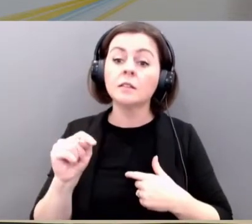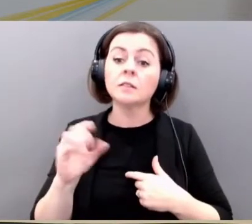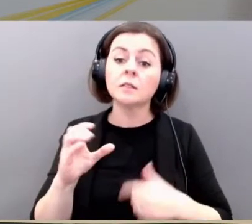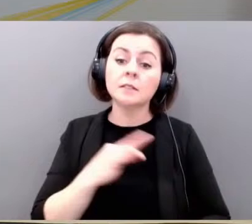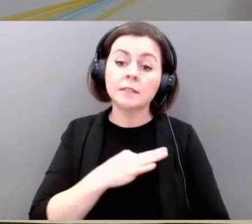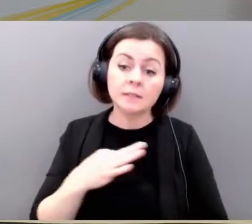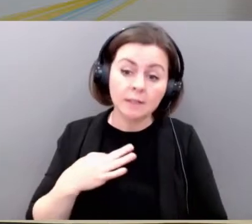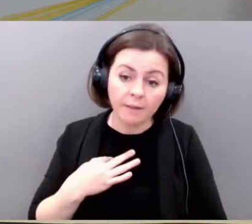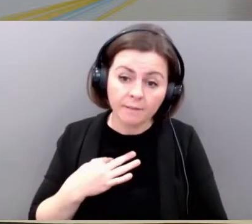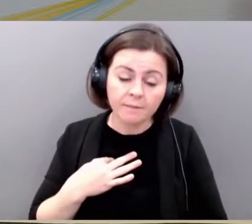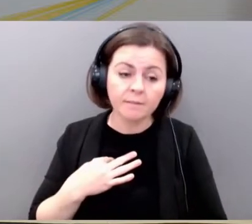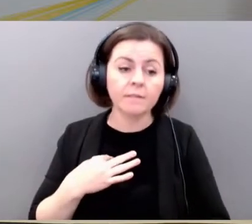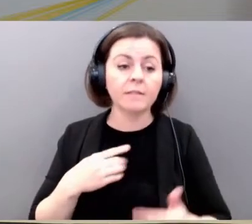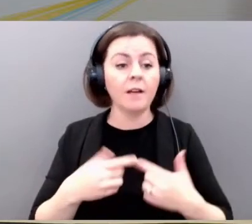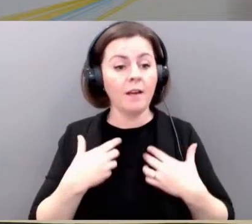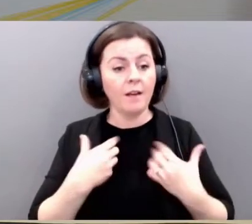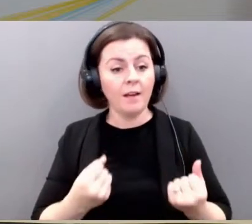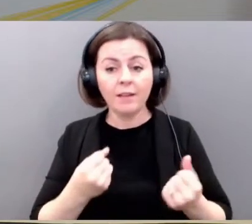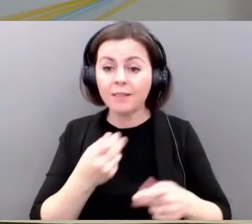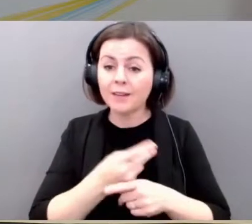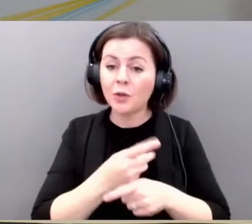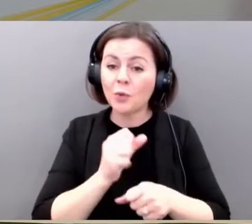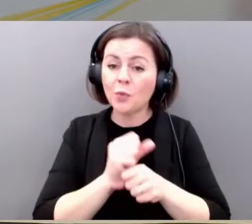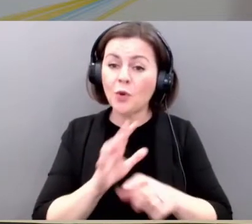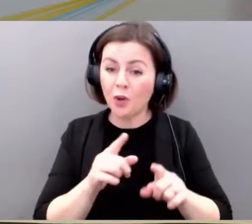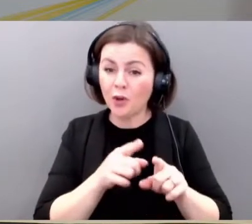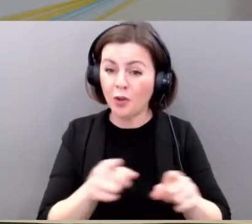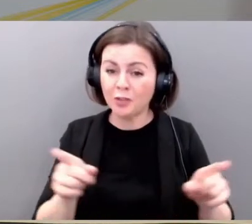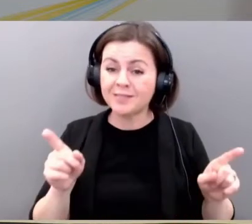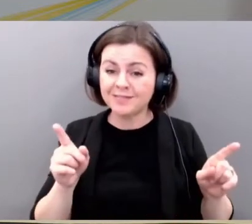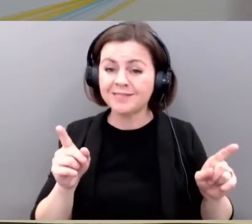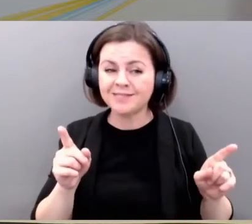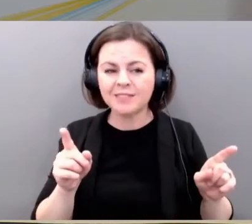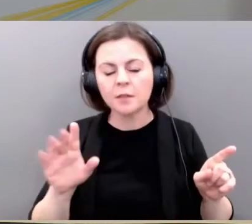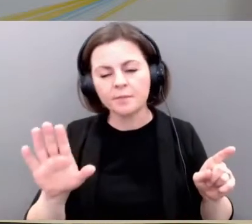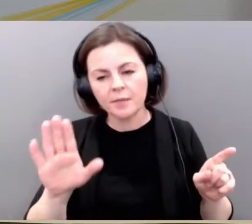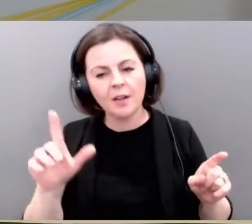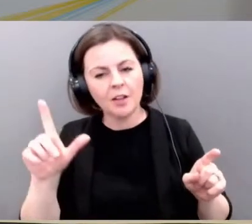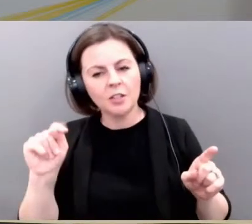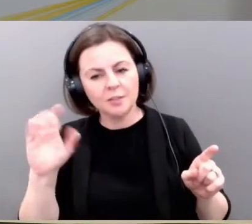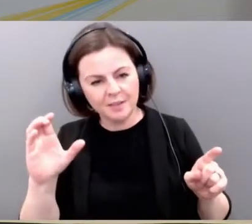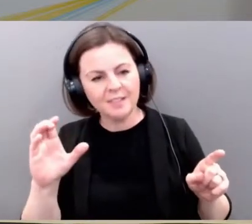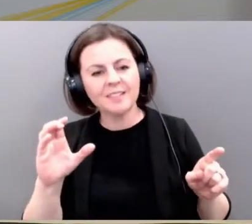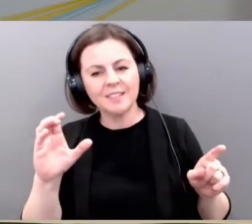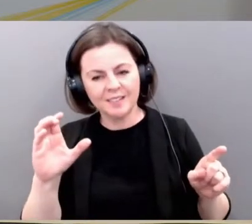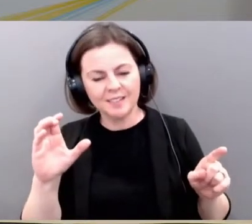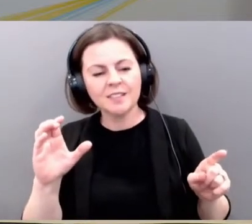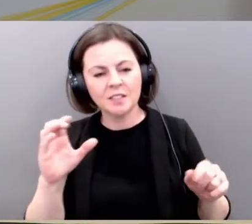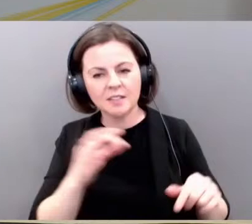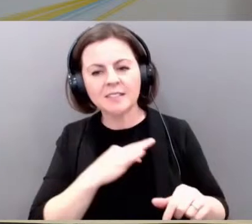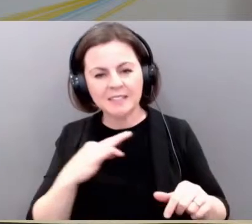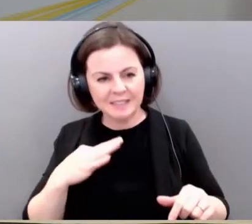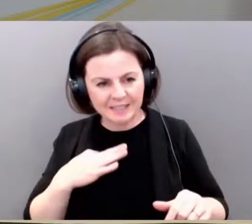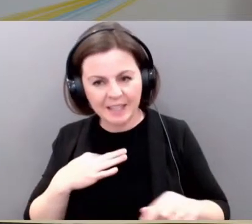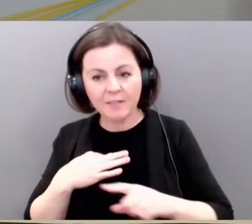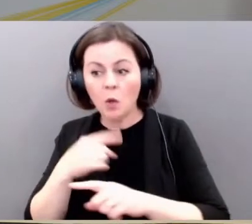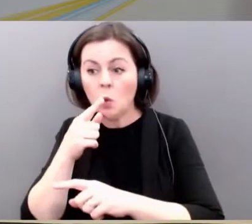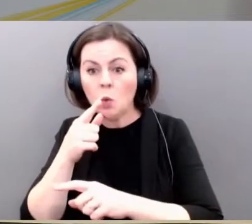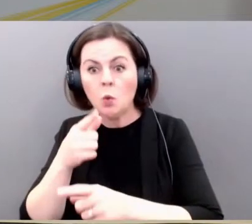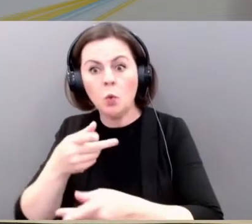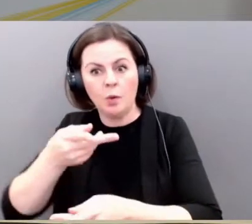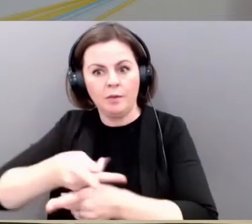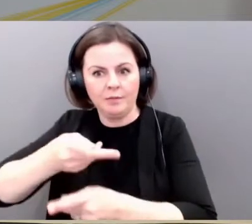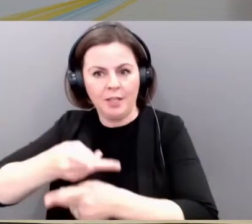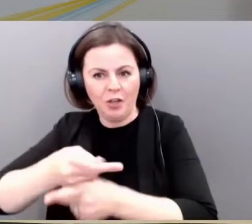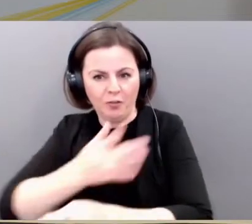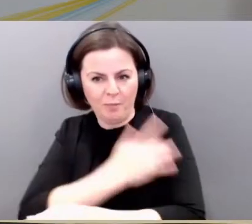and healthcare workers, again, long-term care staff with direct patient care and healthcare workers